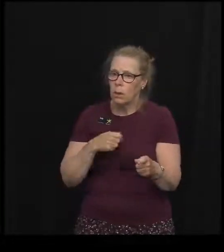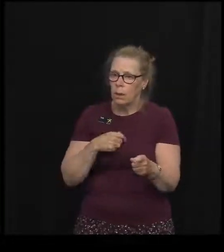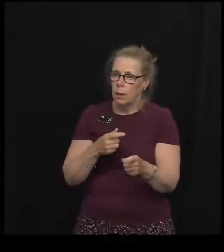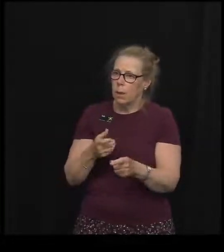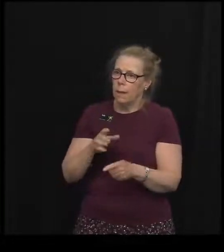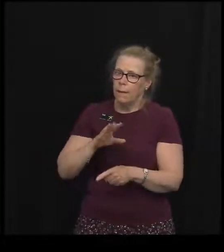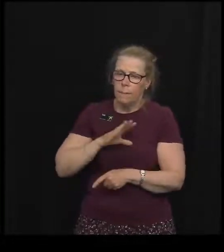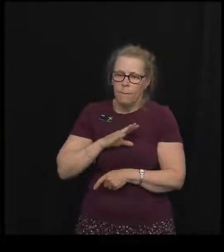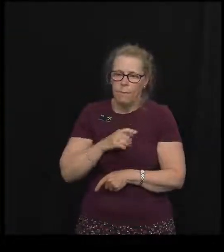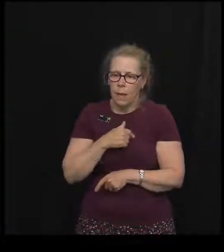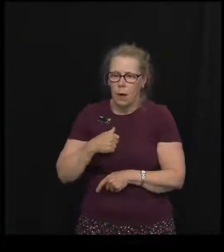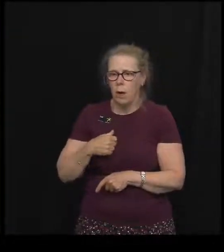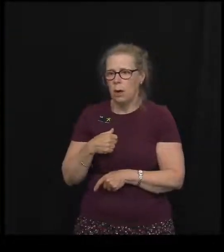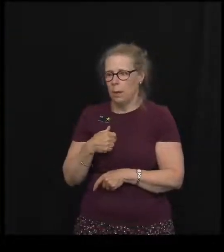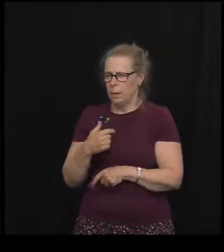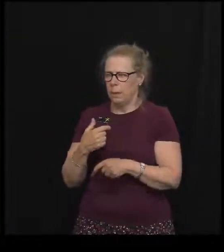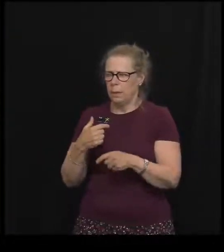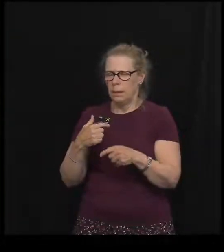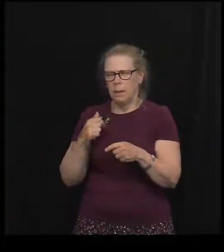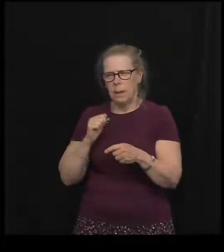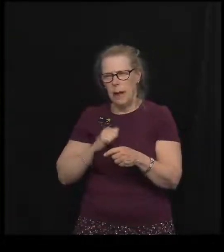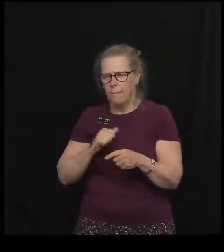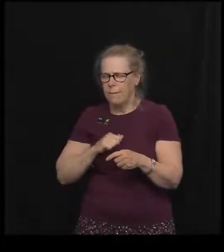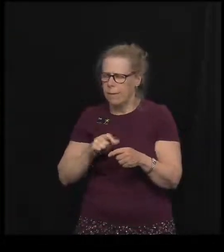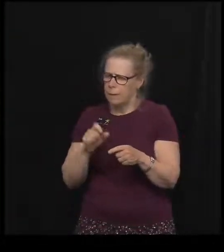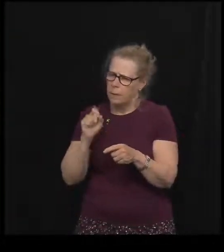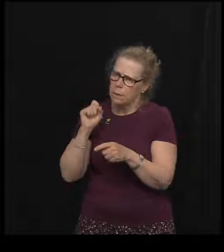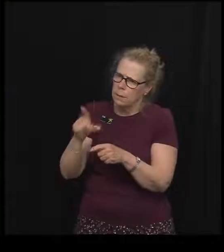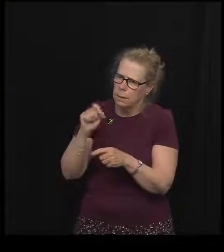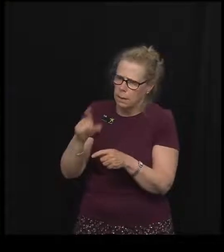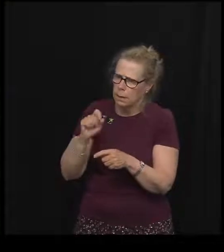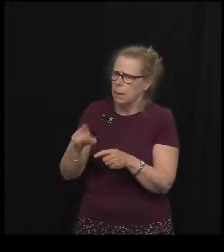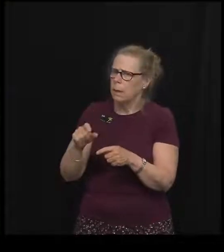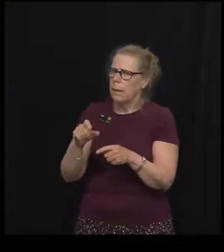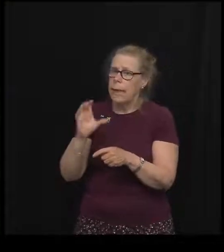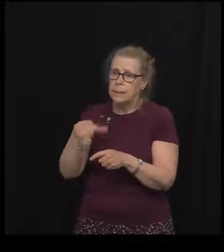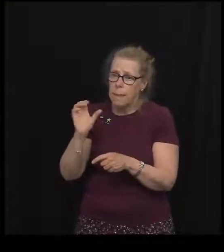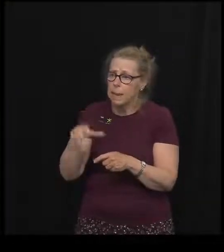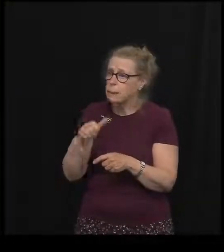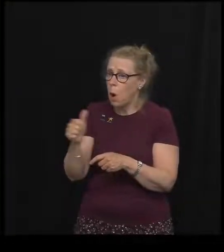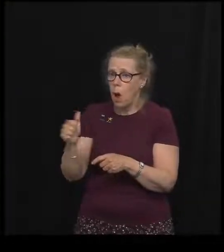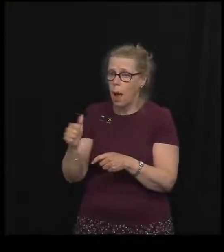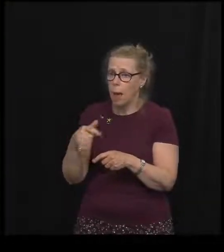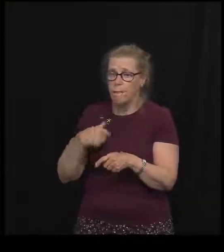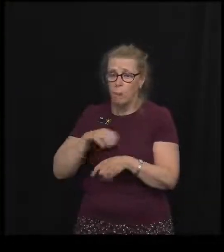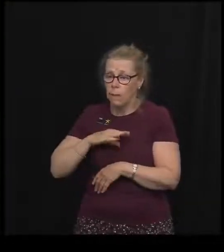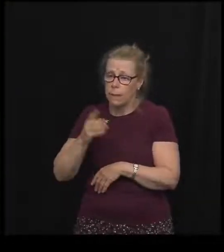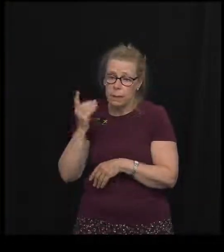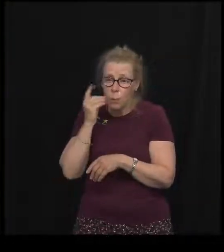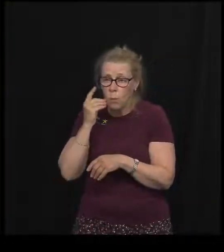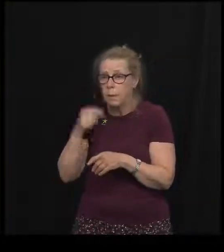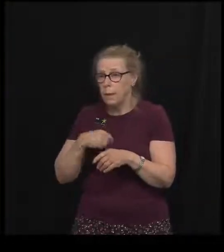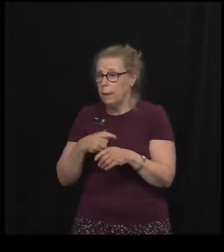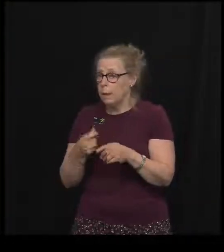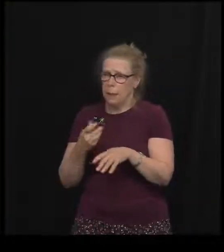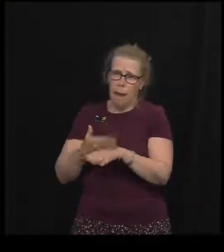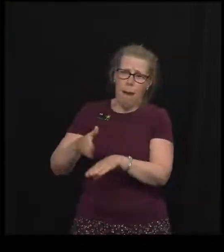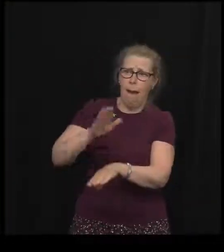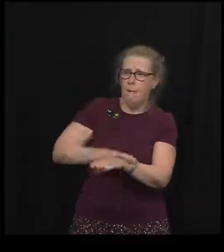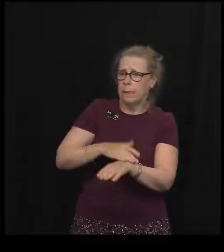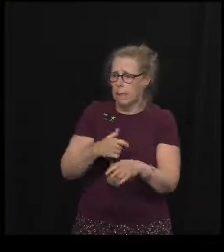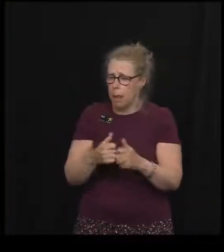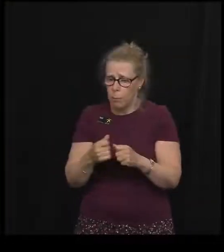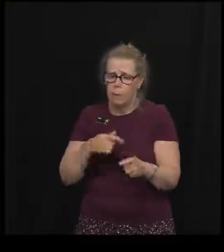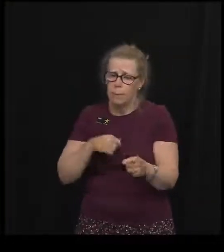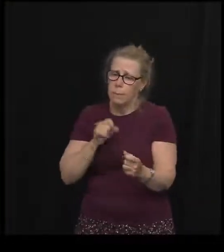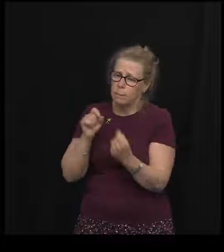was necessary. And it worked so well because it aggregated data. So without individualizing the feedback loop,